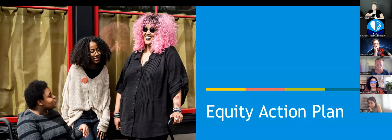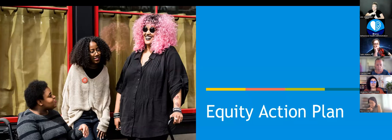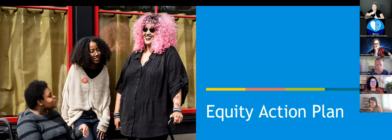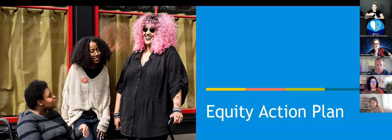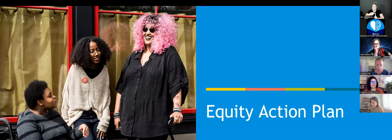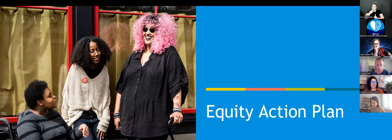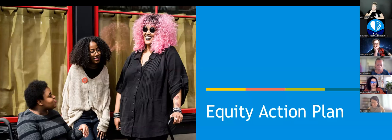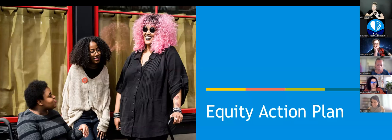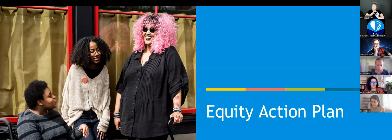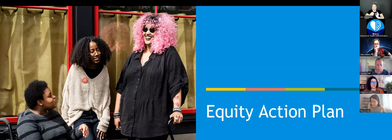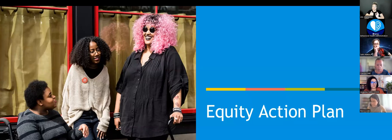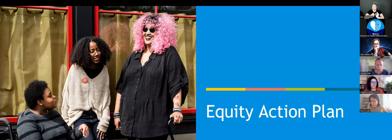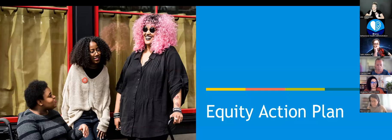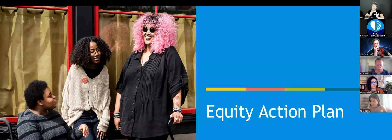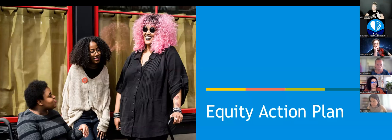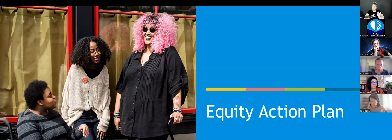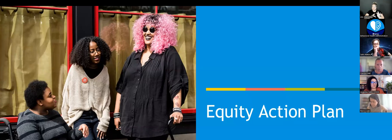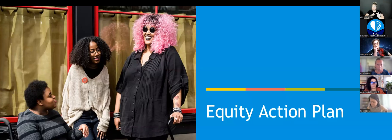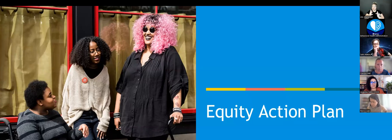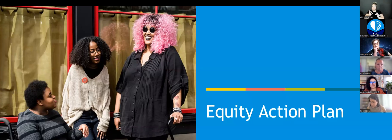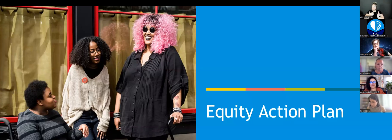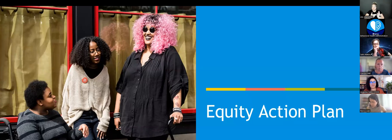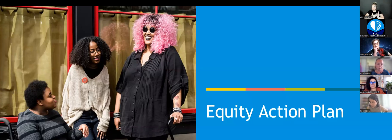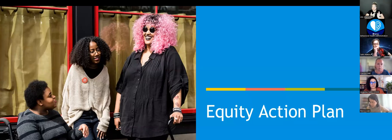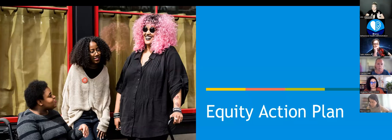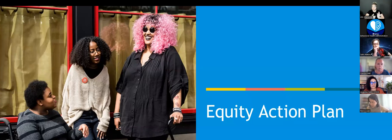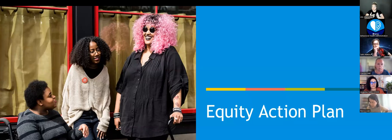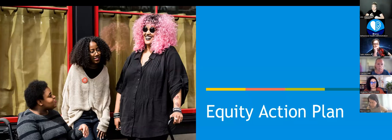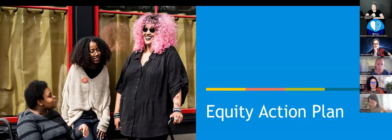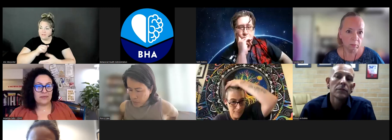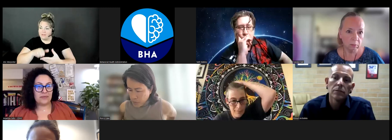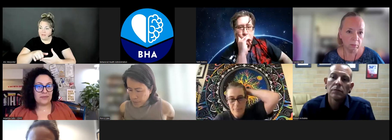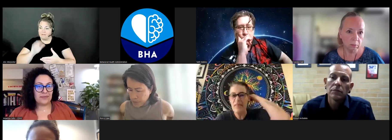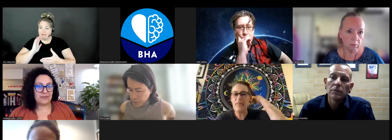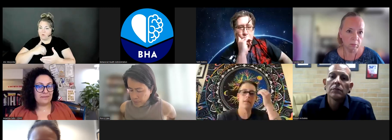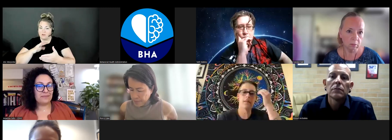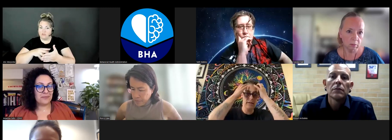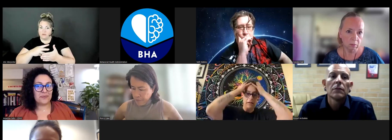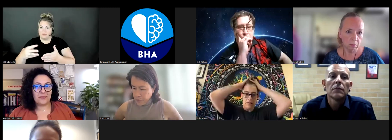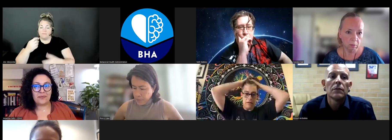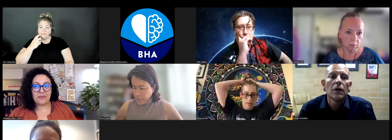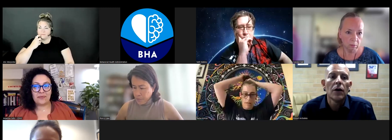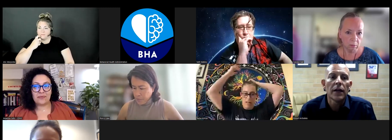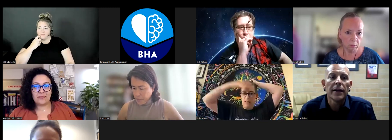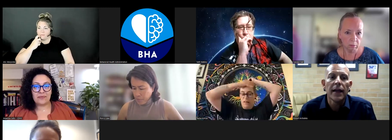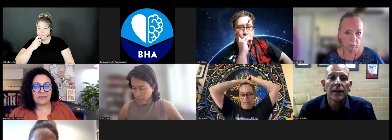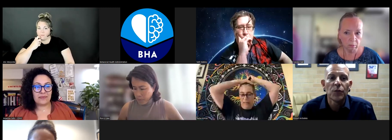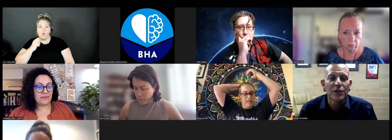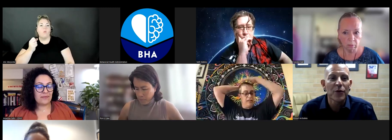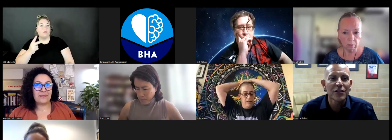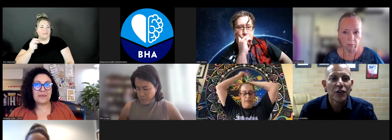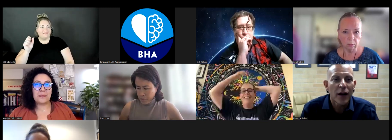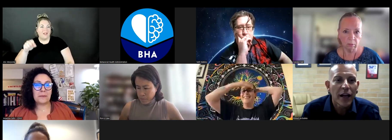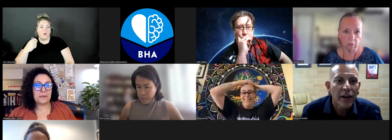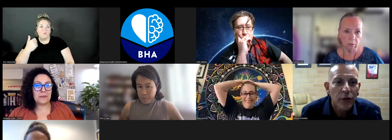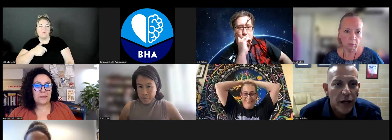public comment? We skipped over that, so I just wanted to ensure that we got to that in our agenda. Okay, yeah, we were supposed